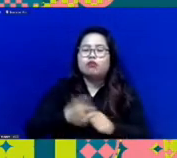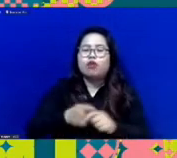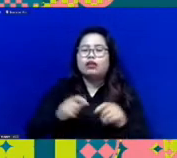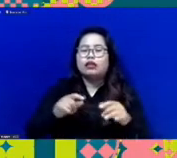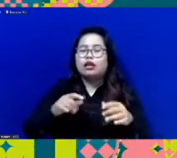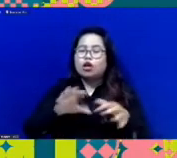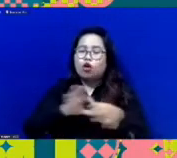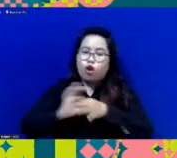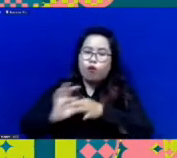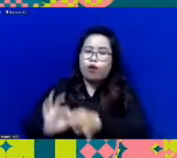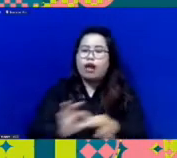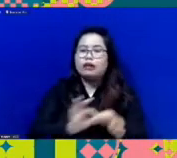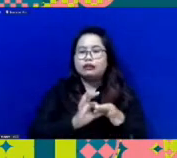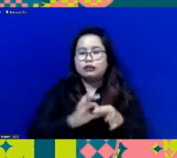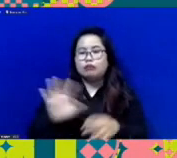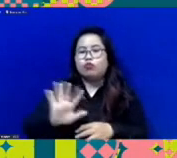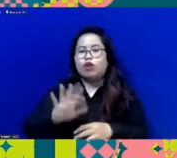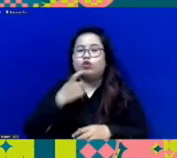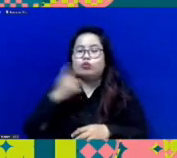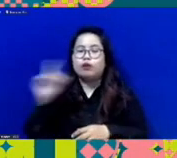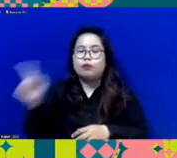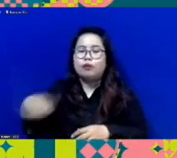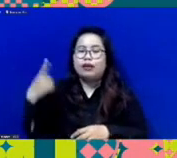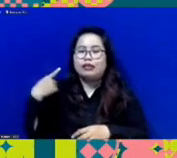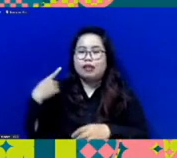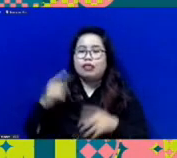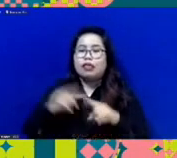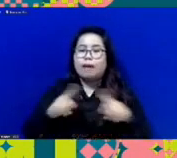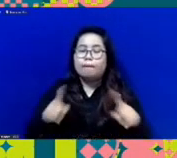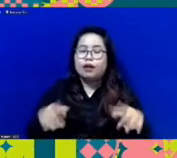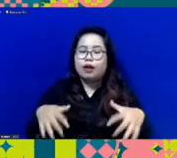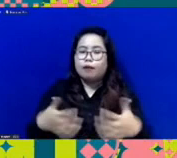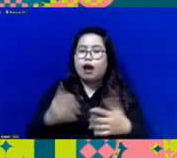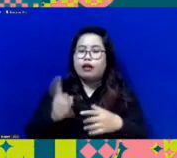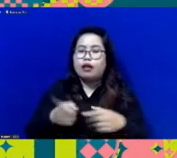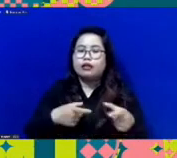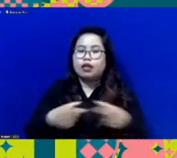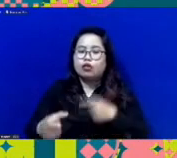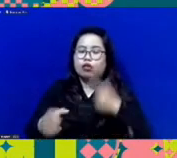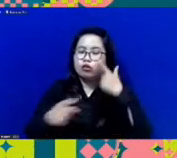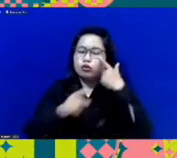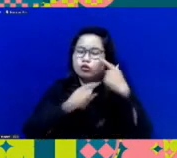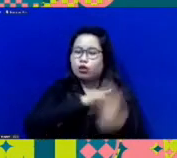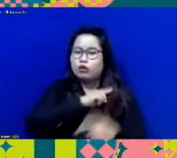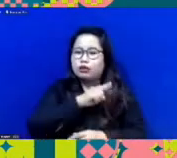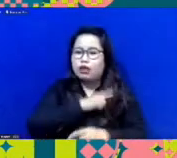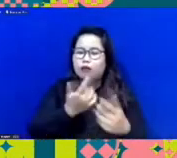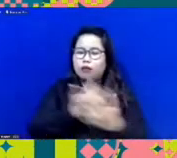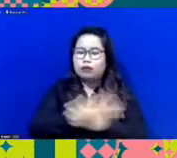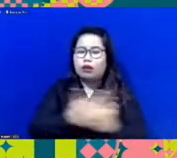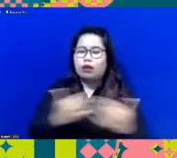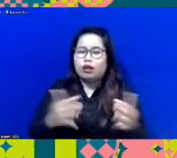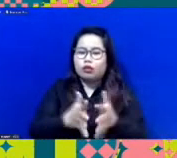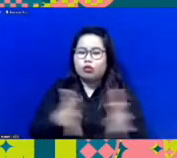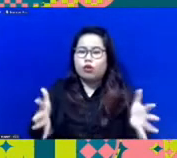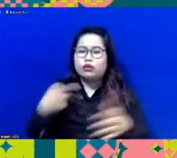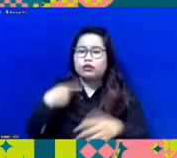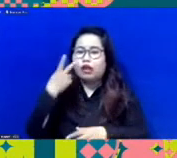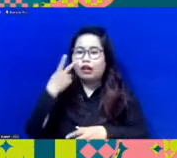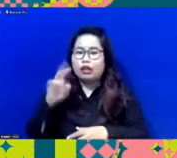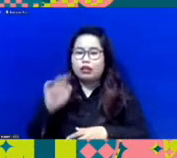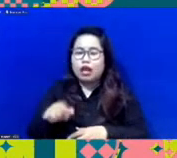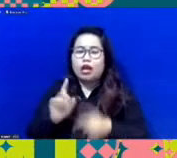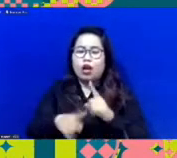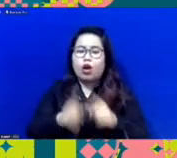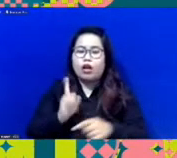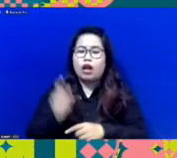private sector, with the whole society. This is exactly where we started. It was looking at the word Aklan and looking how